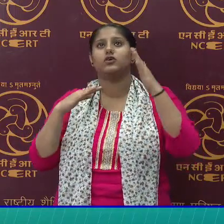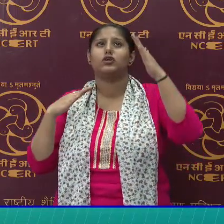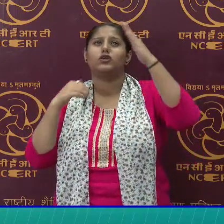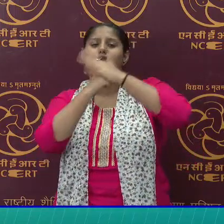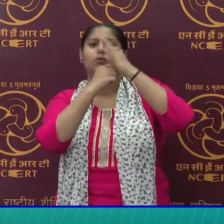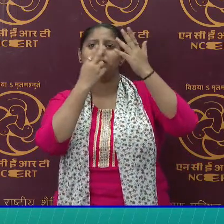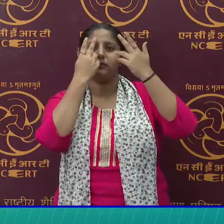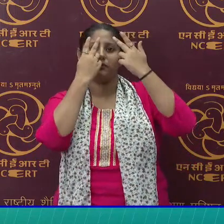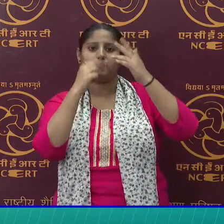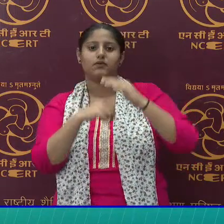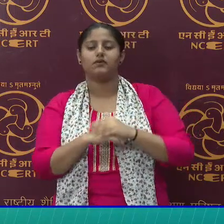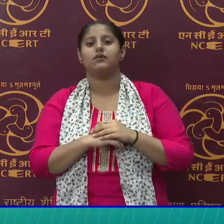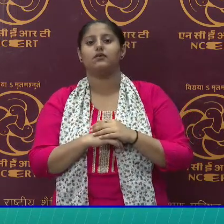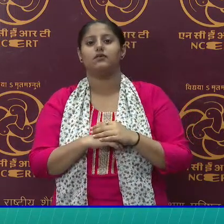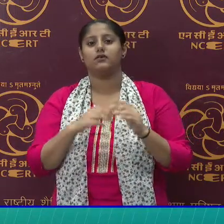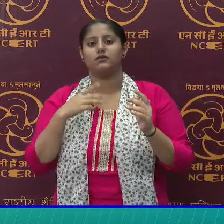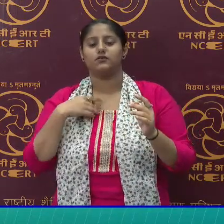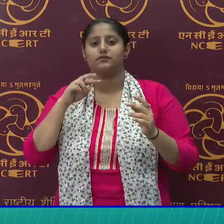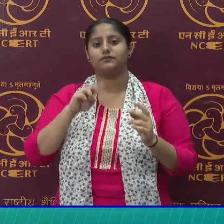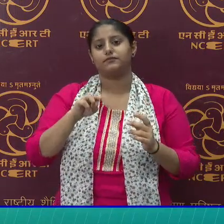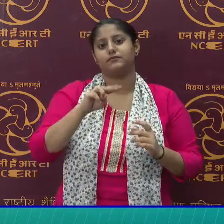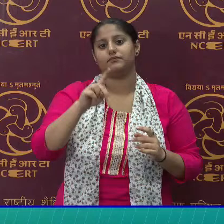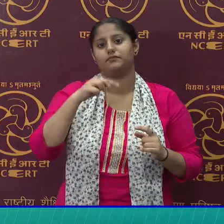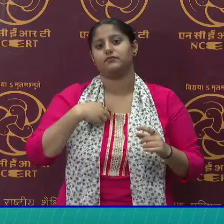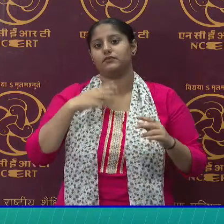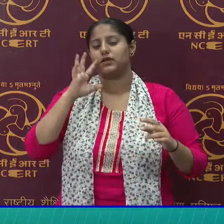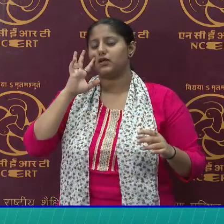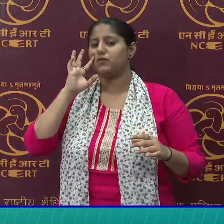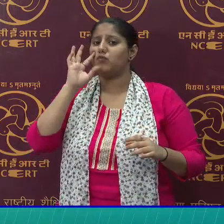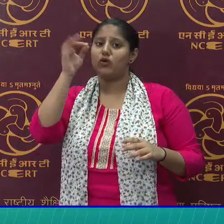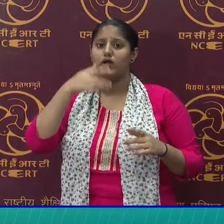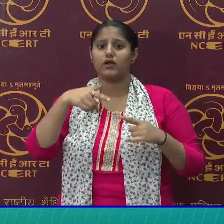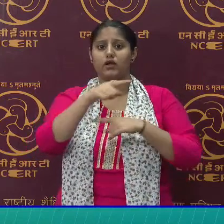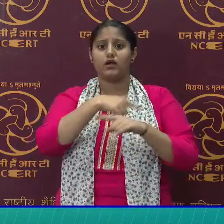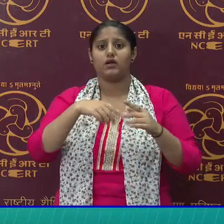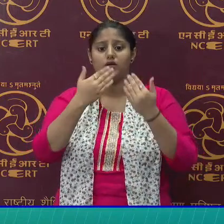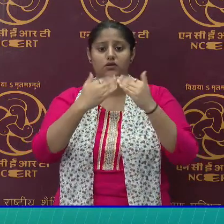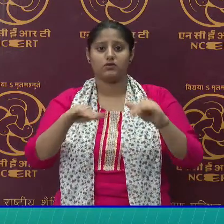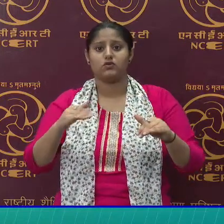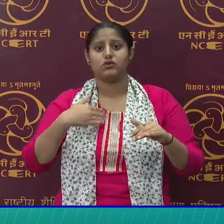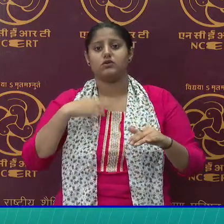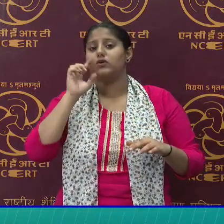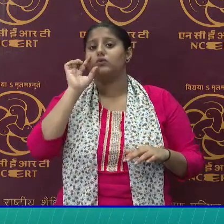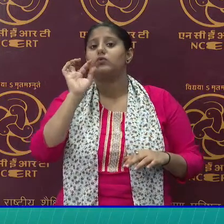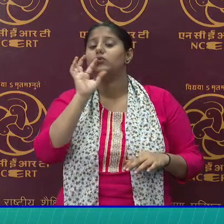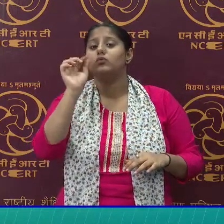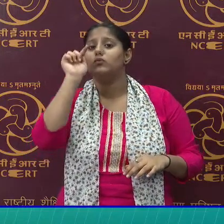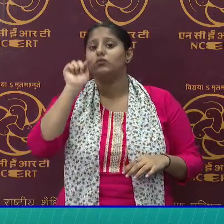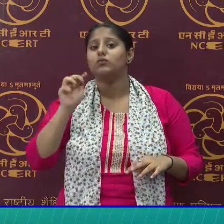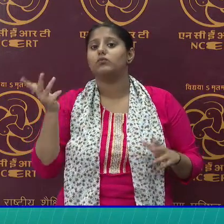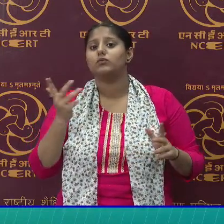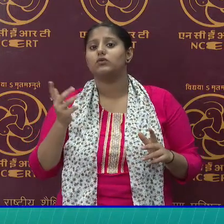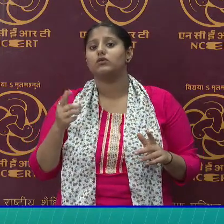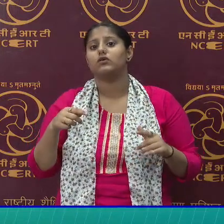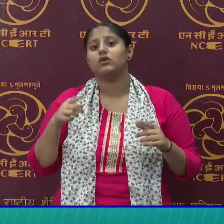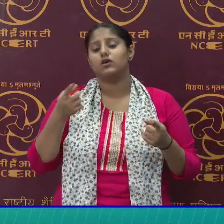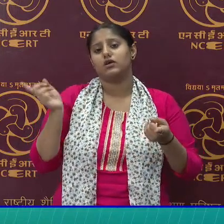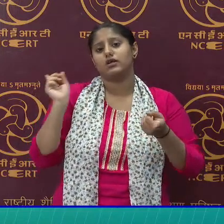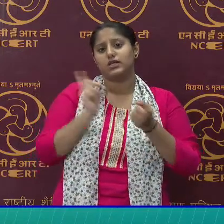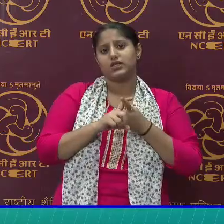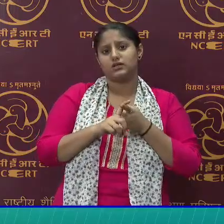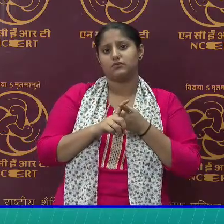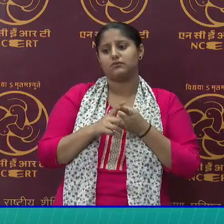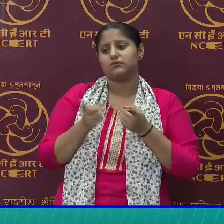they move, and it's important, of course, again we are bringing home to children the fact that it's you suddenly cannot